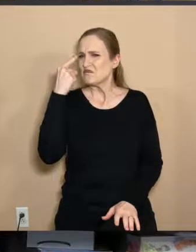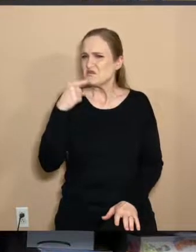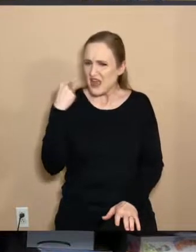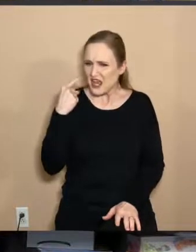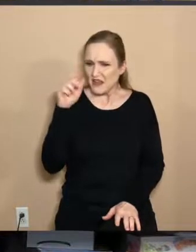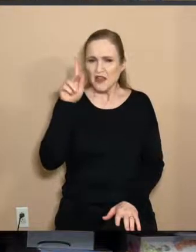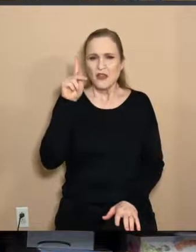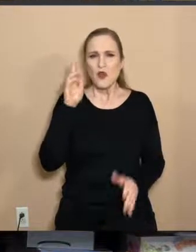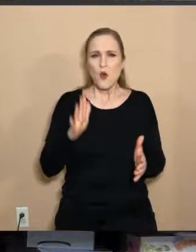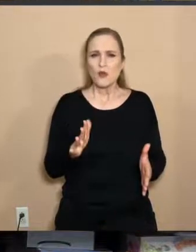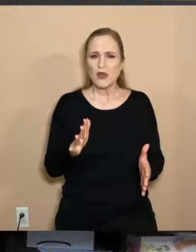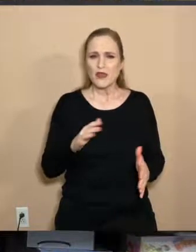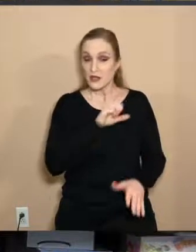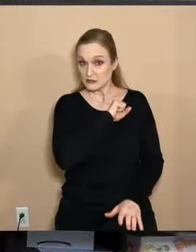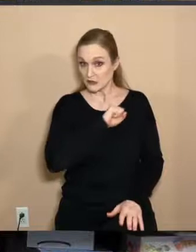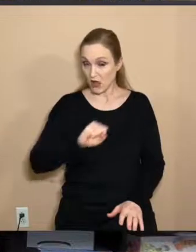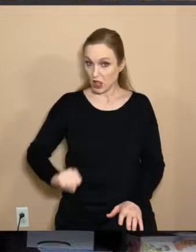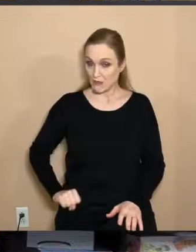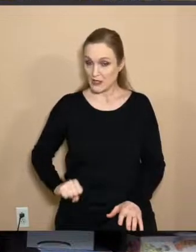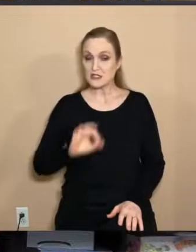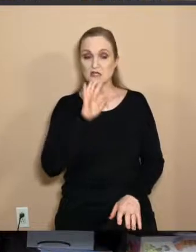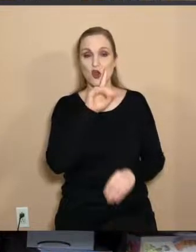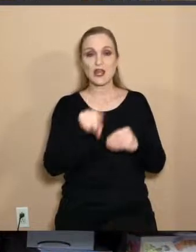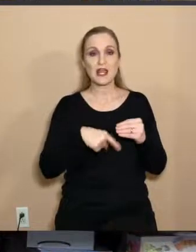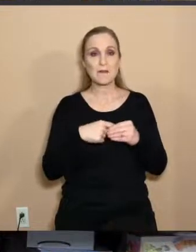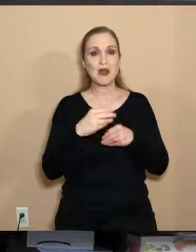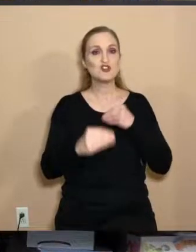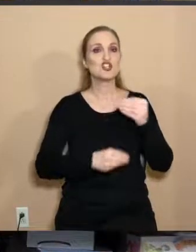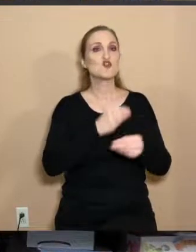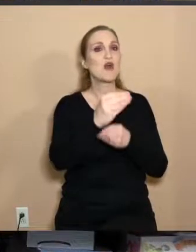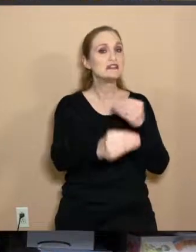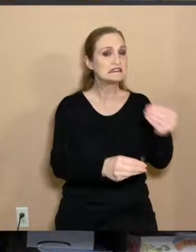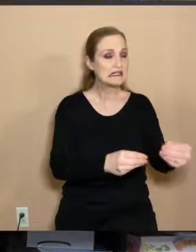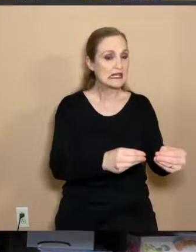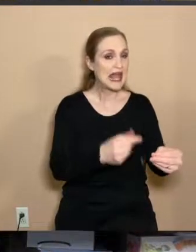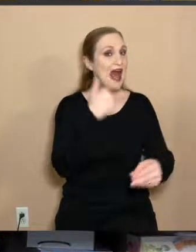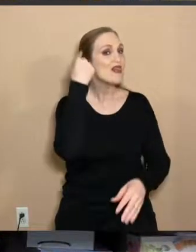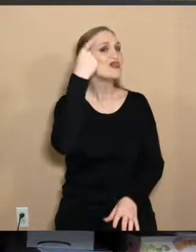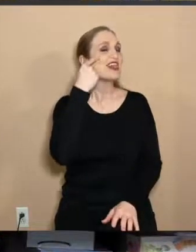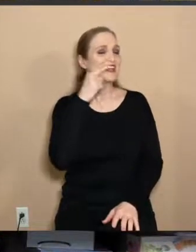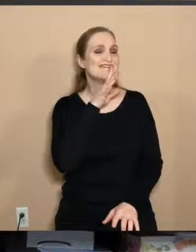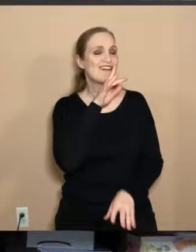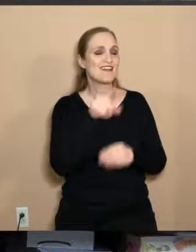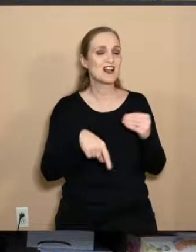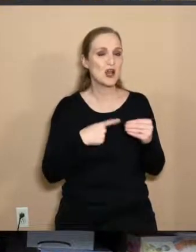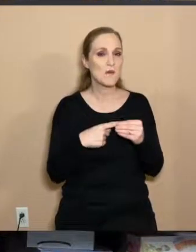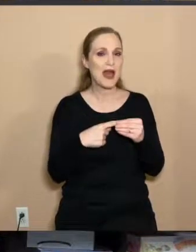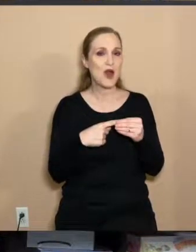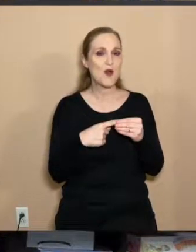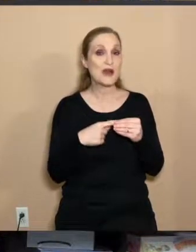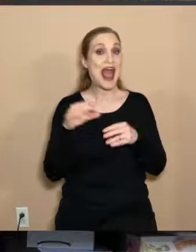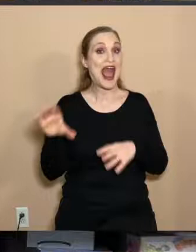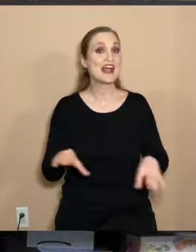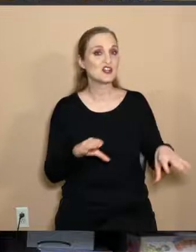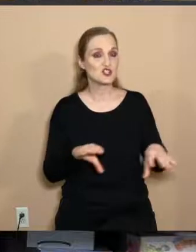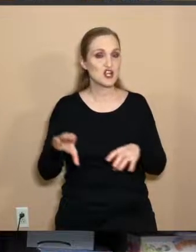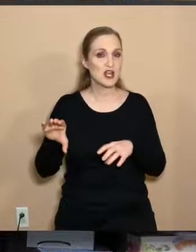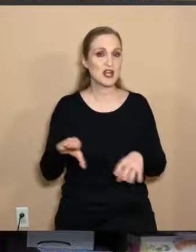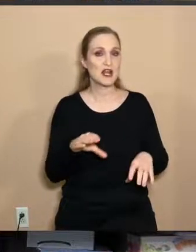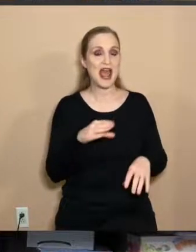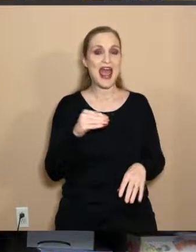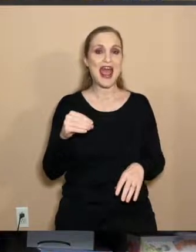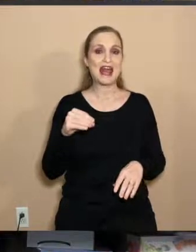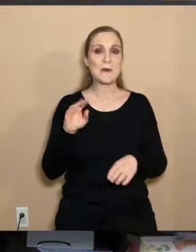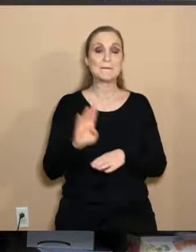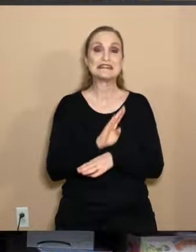the Qoheleth, that Solomon, is talking about generosity. I think he's talking about action and